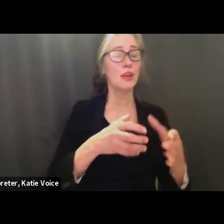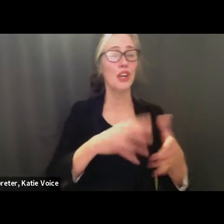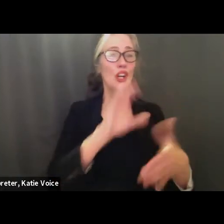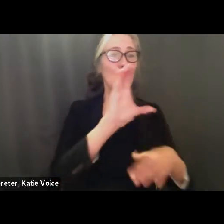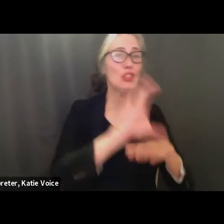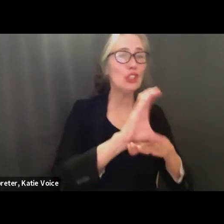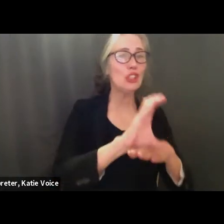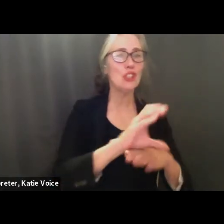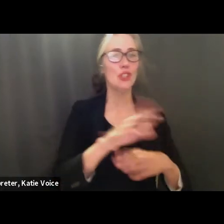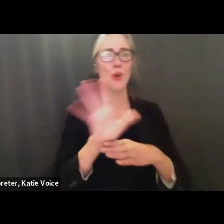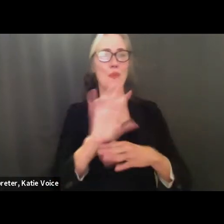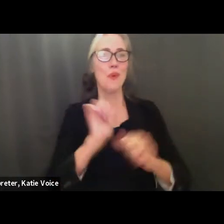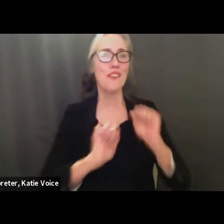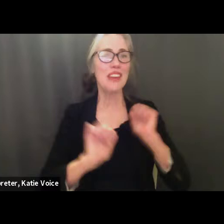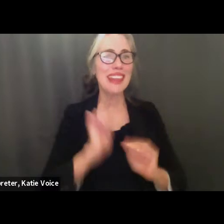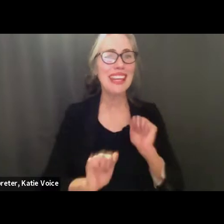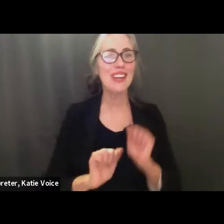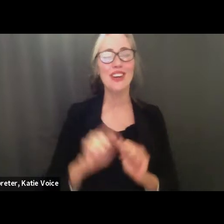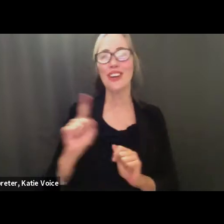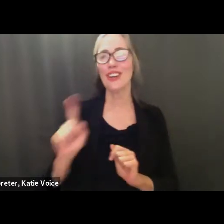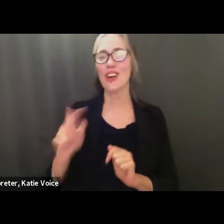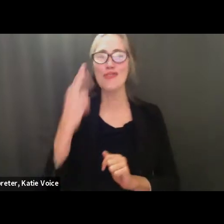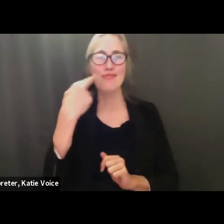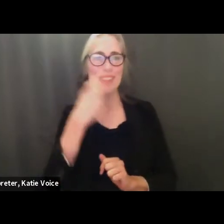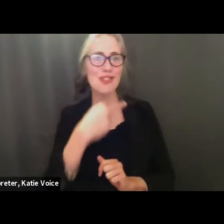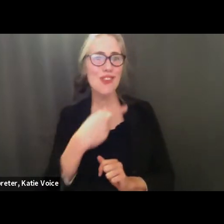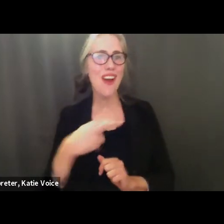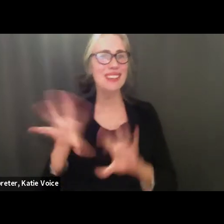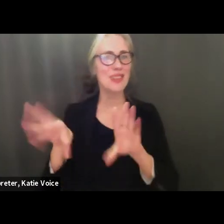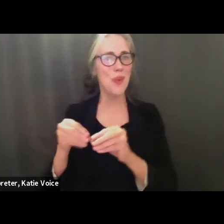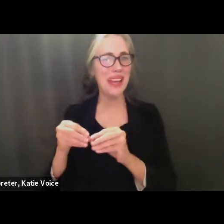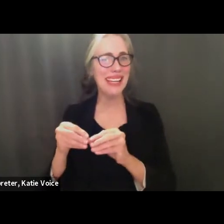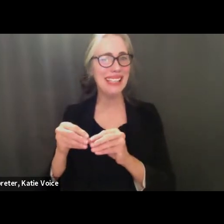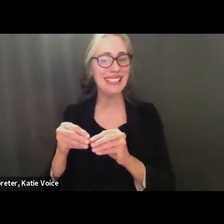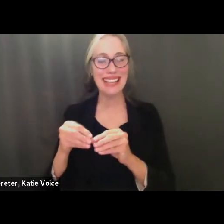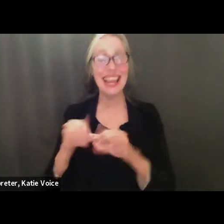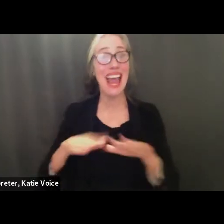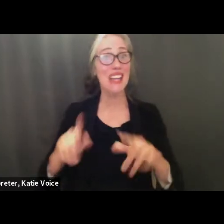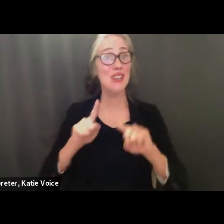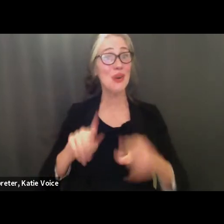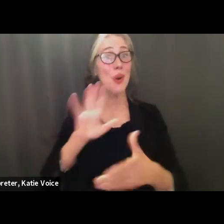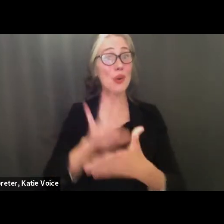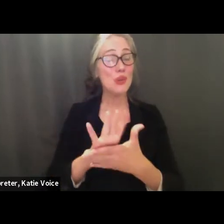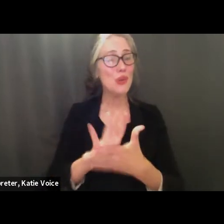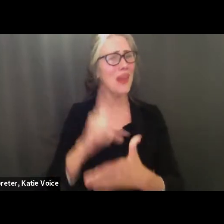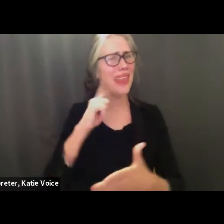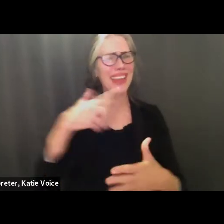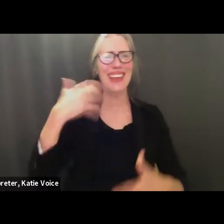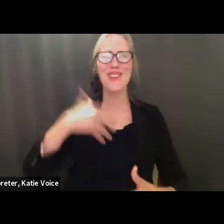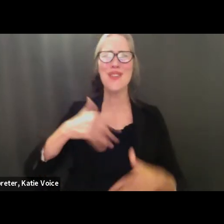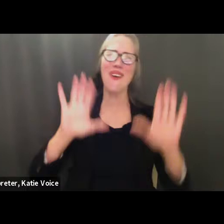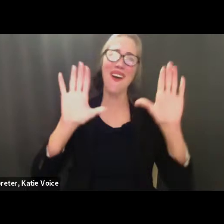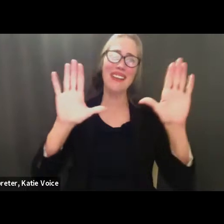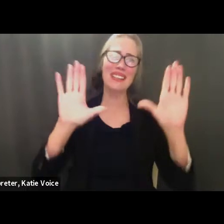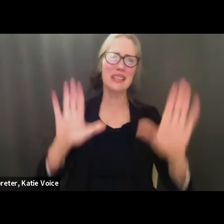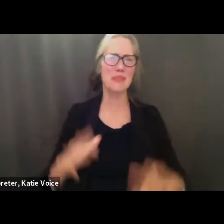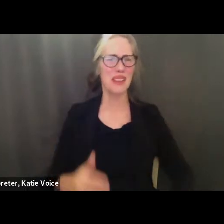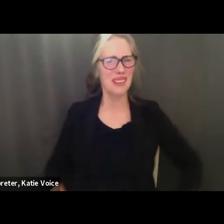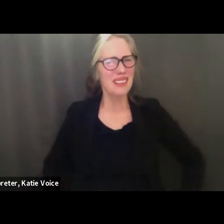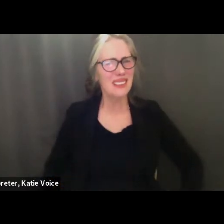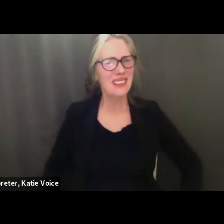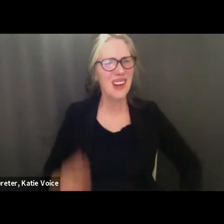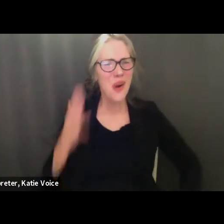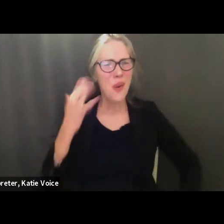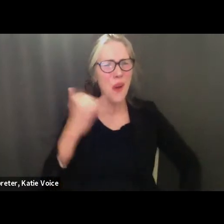weddings, and children are back in school, which I think all those things are awesome. But it causes me to question, why are we still having board meetings over